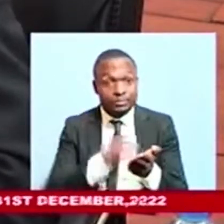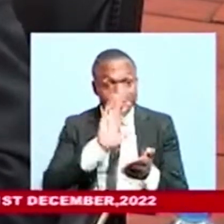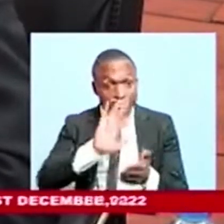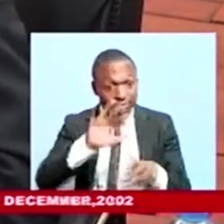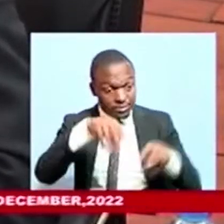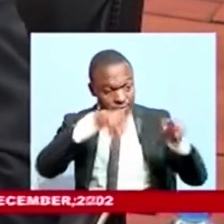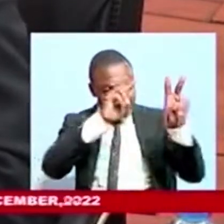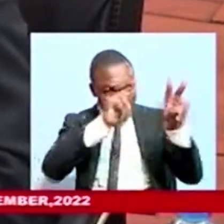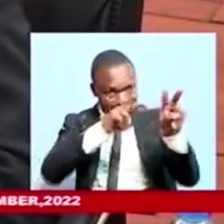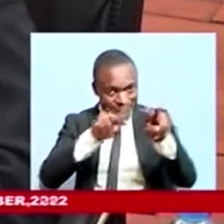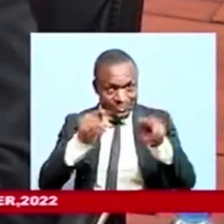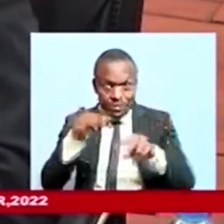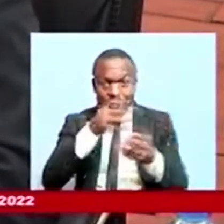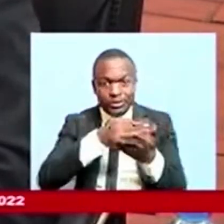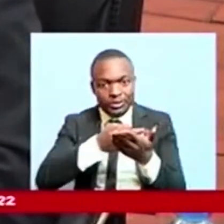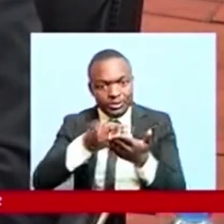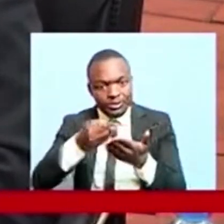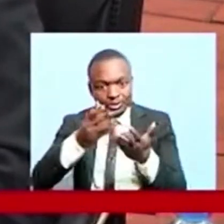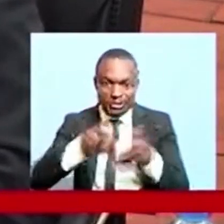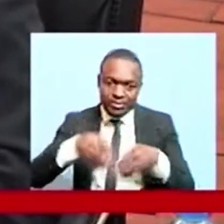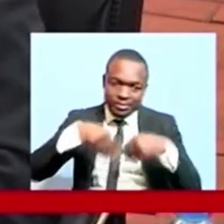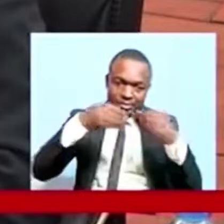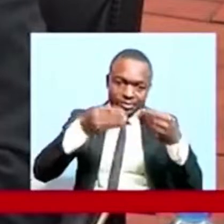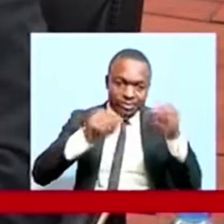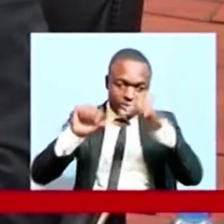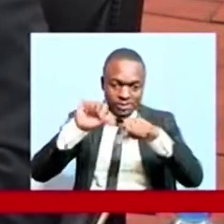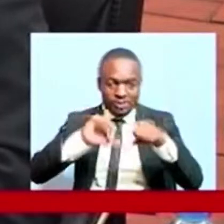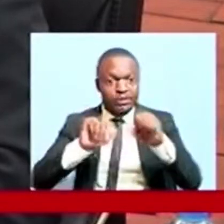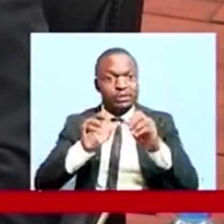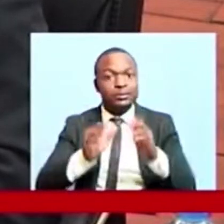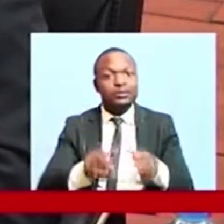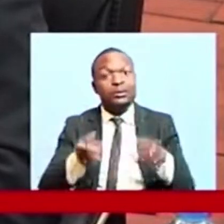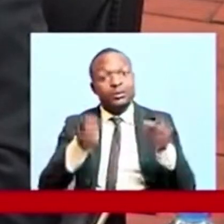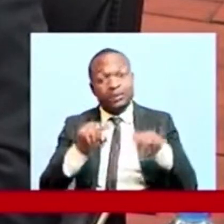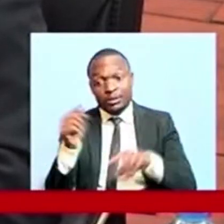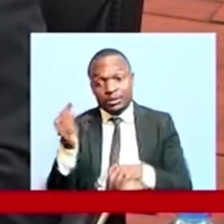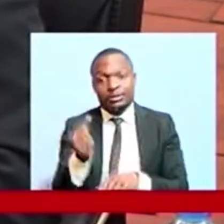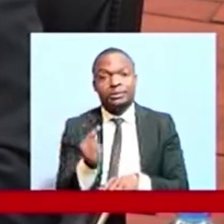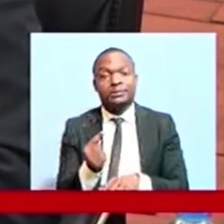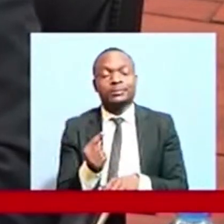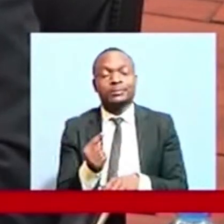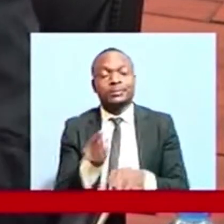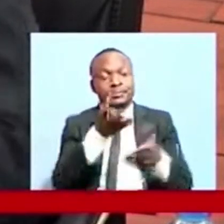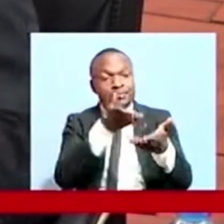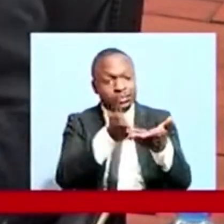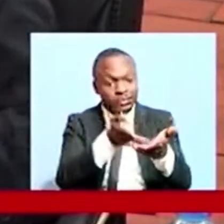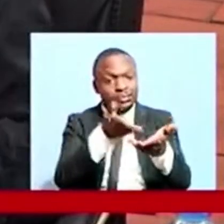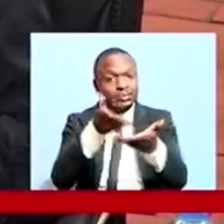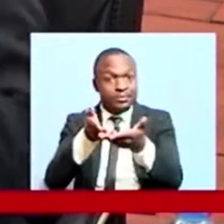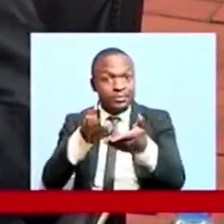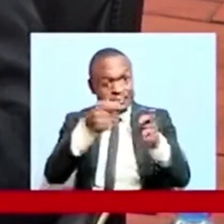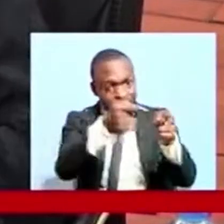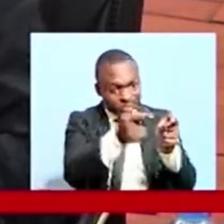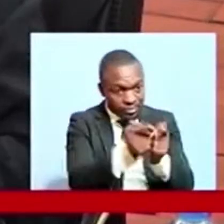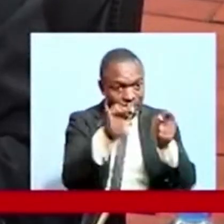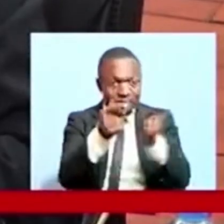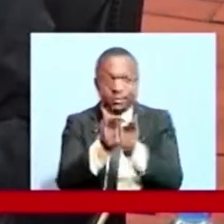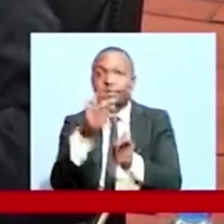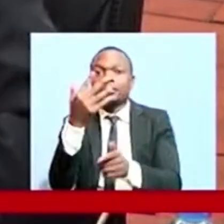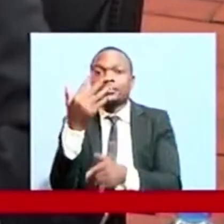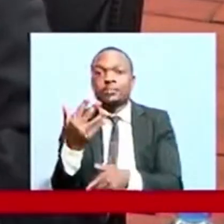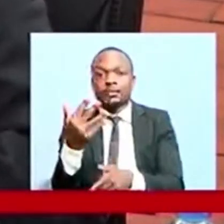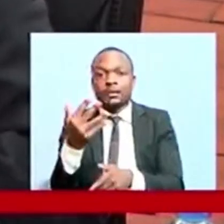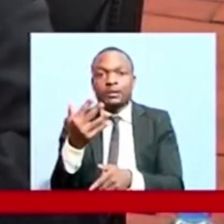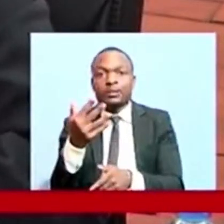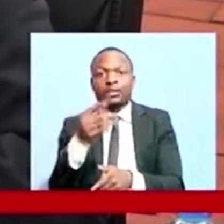monitoring that you failed to submit to the auditors when they came, that these clubs, 5 clubs, were